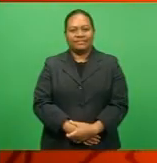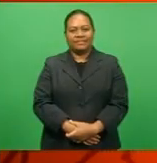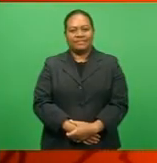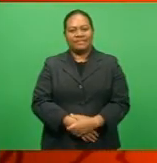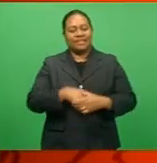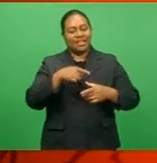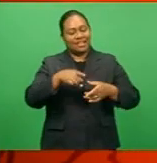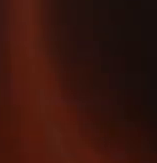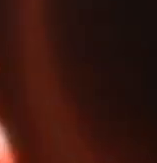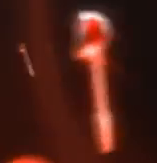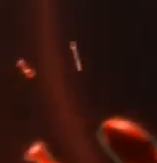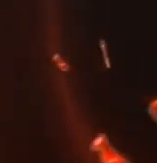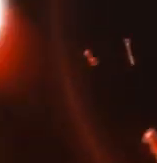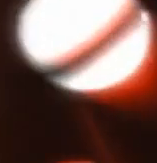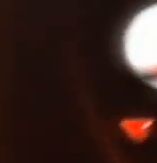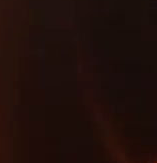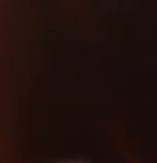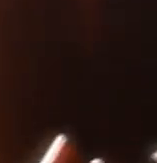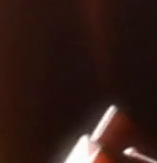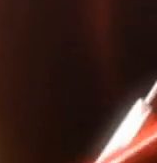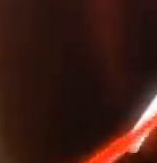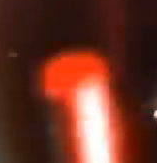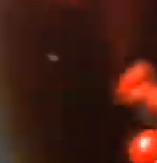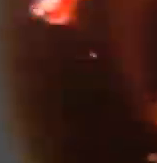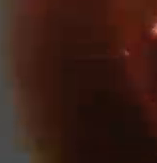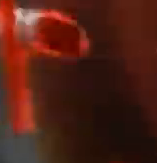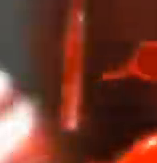That's it from Sports Tonight.